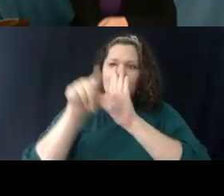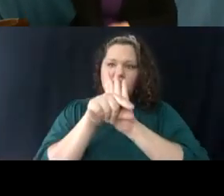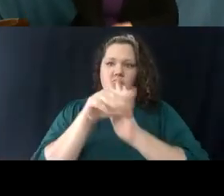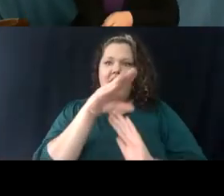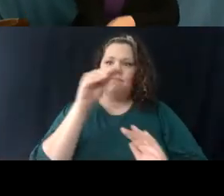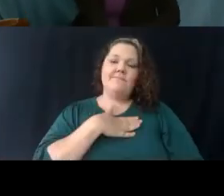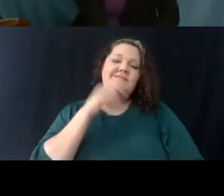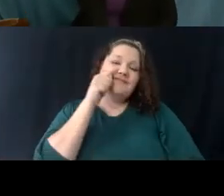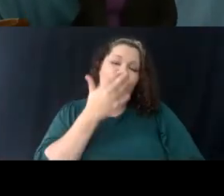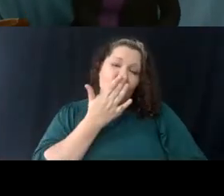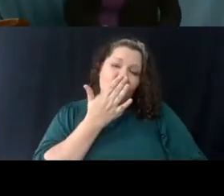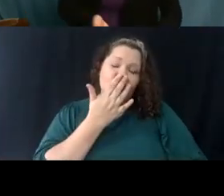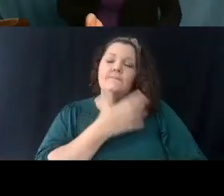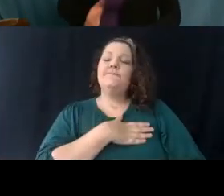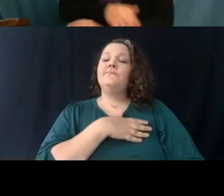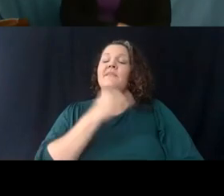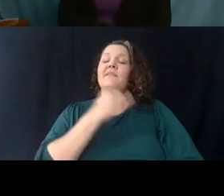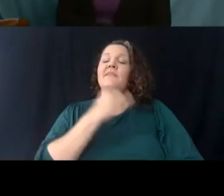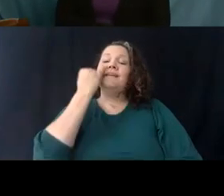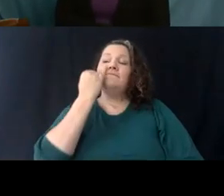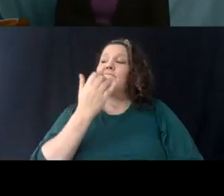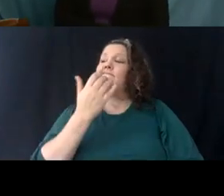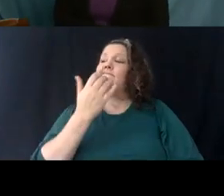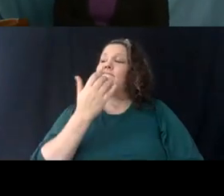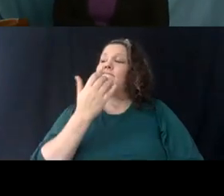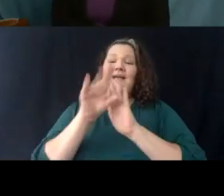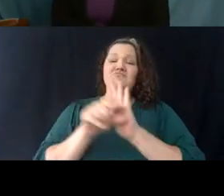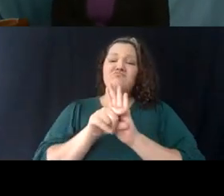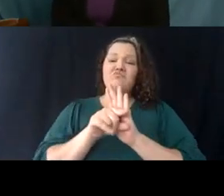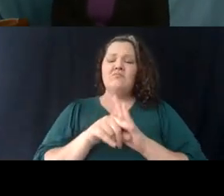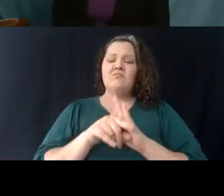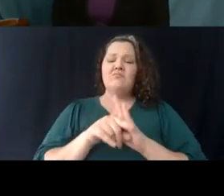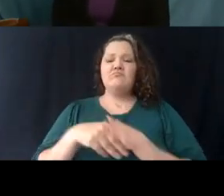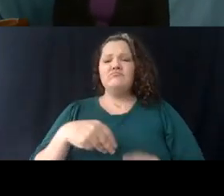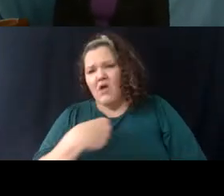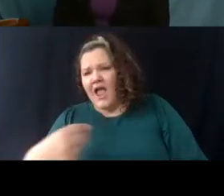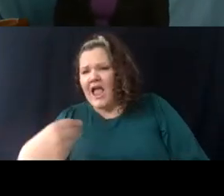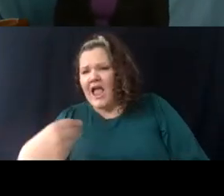Zoom as well, when you're using Zoom, contrast between skin color and background.